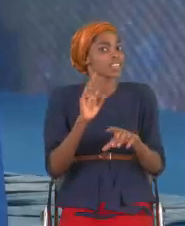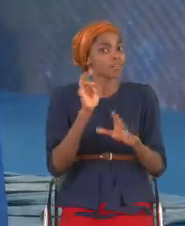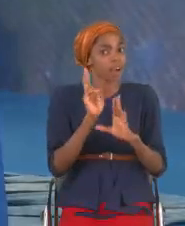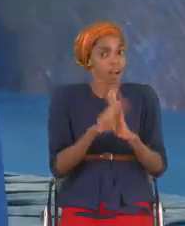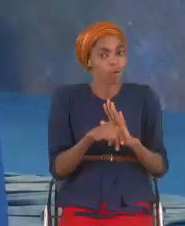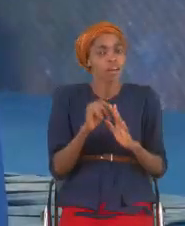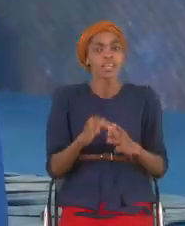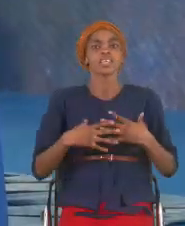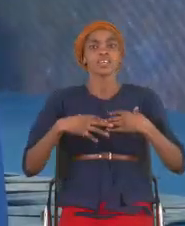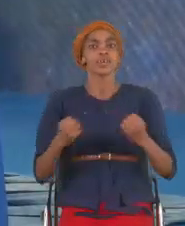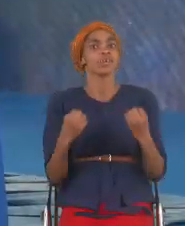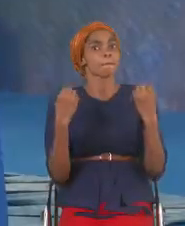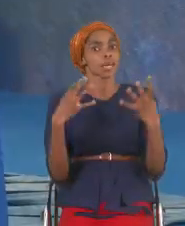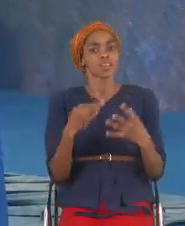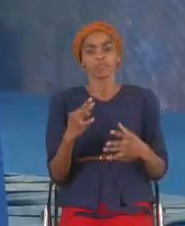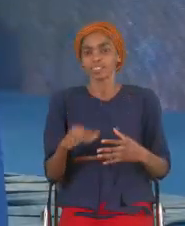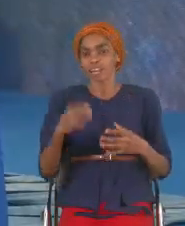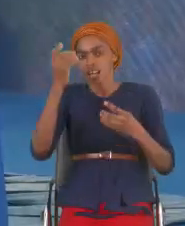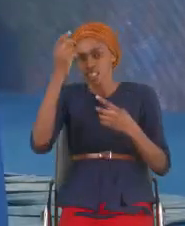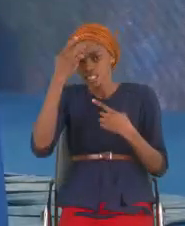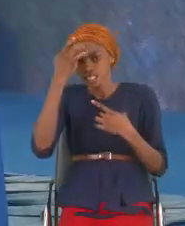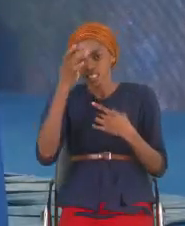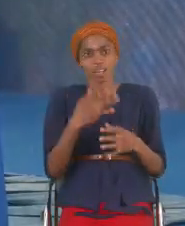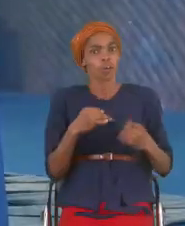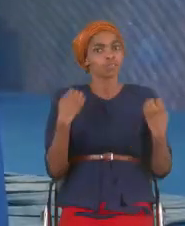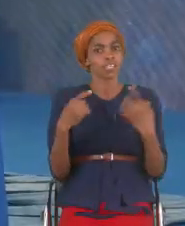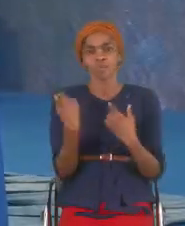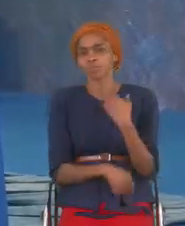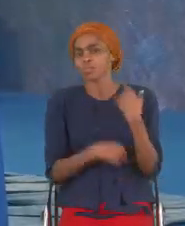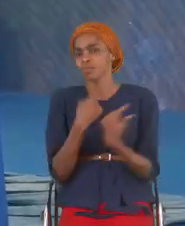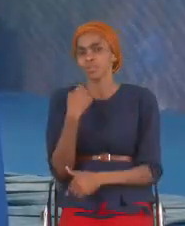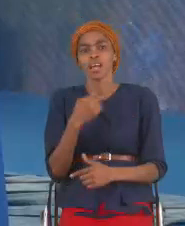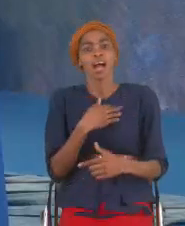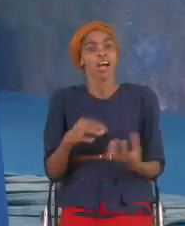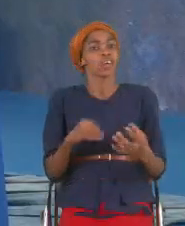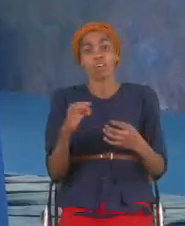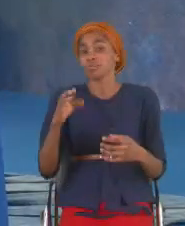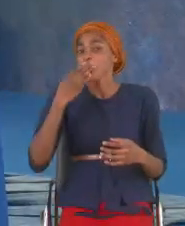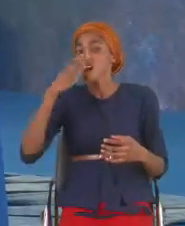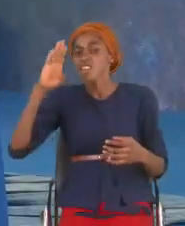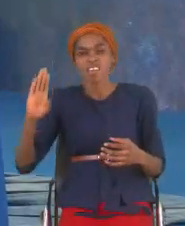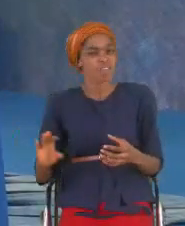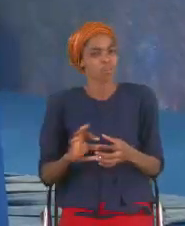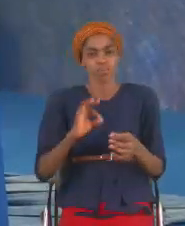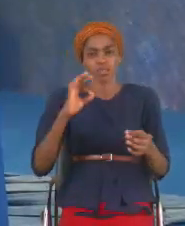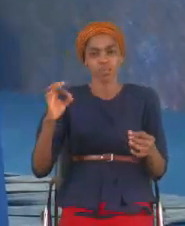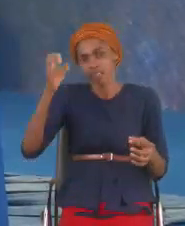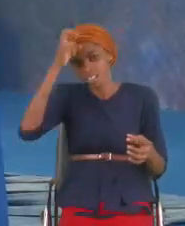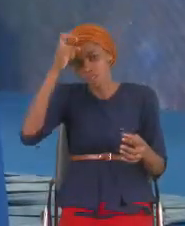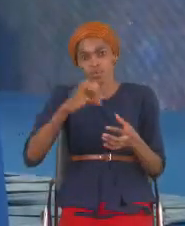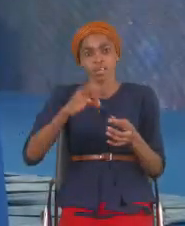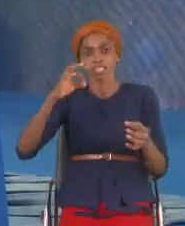of their infirmities, and of their plagues, and of evil spirits, and unto many that